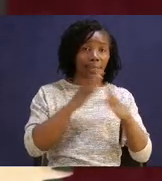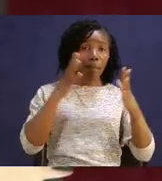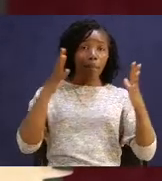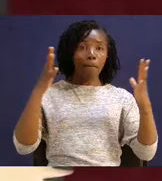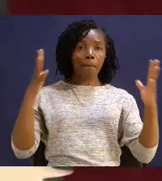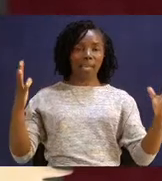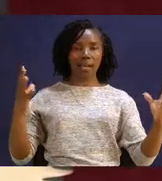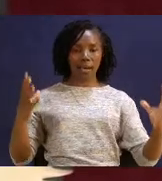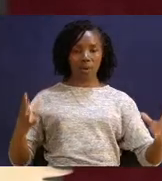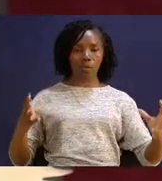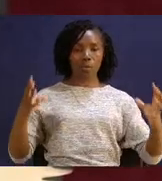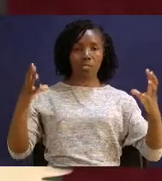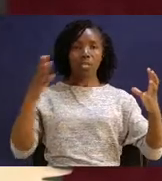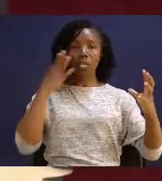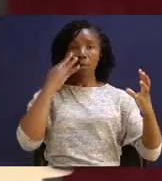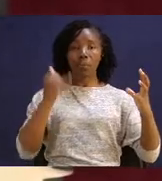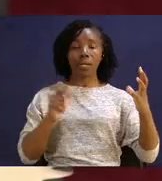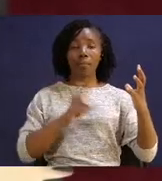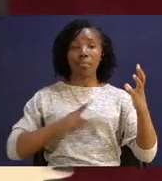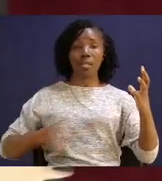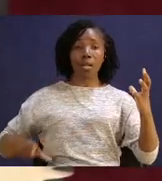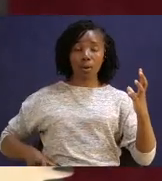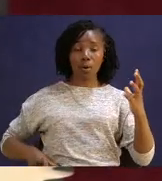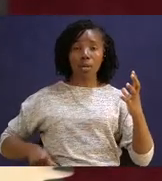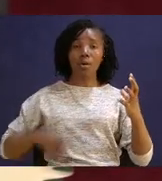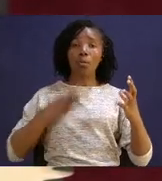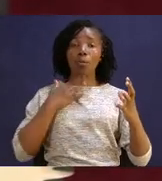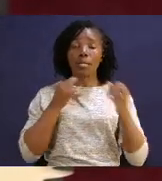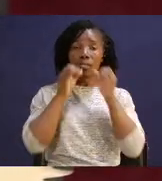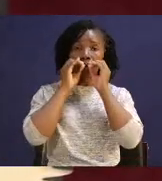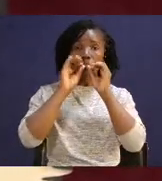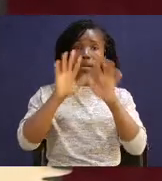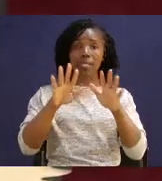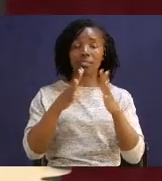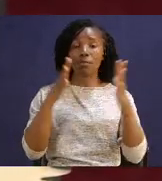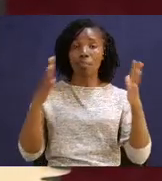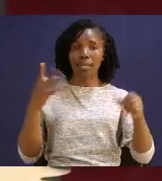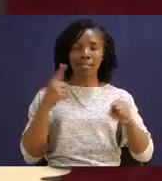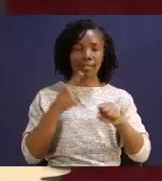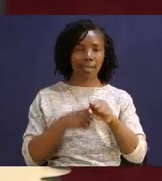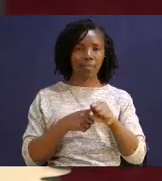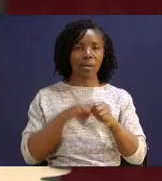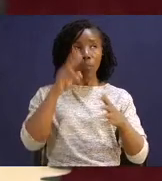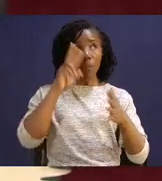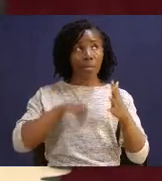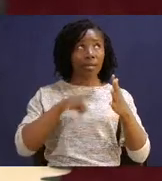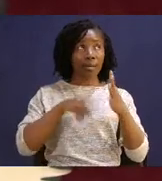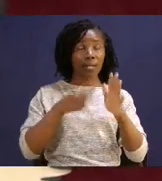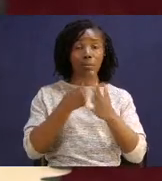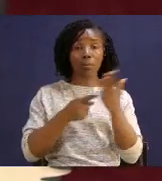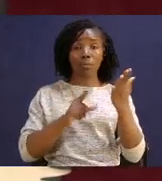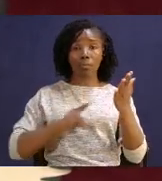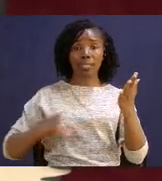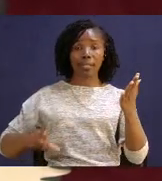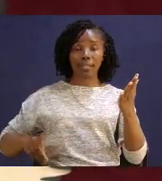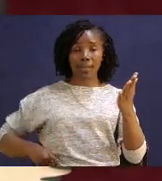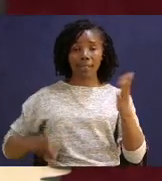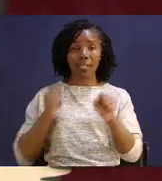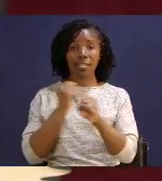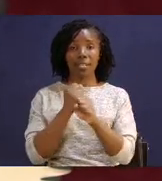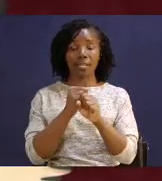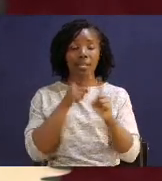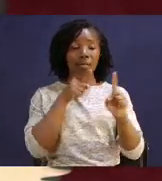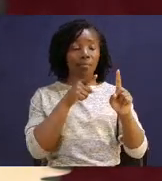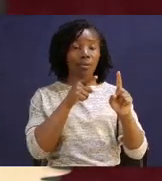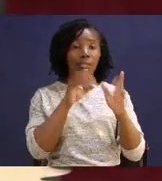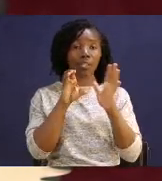you big time. So see what David did. So let me read from verse 1, that chapter. When